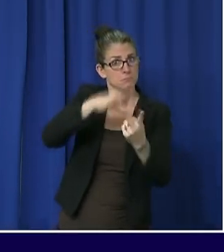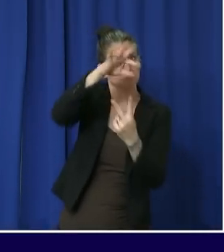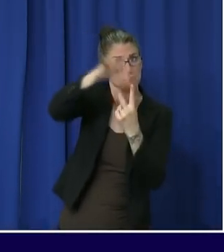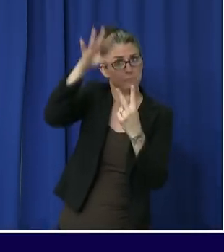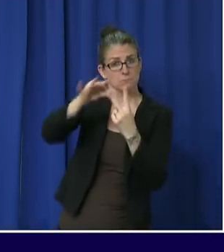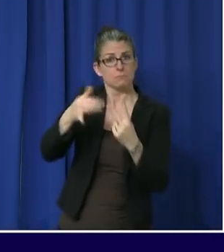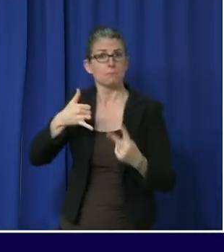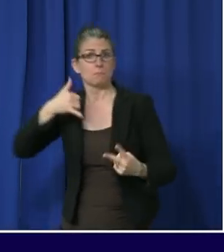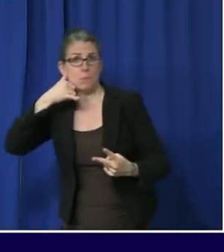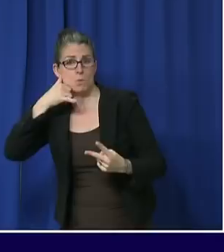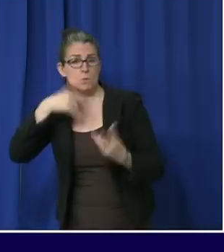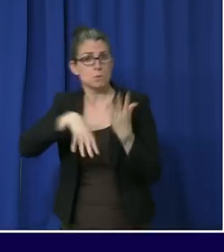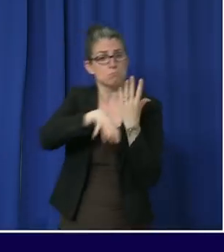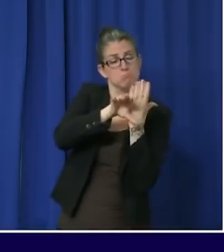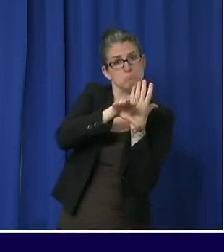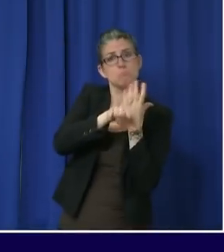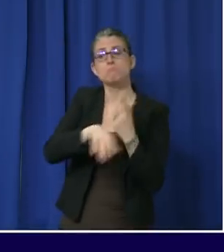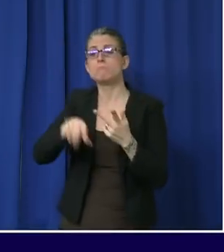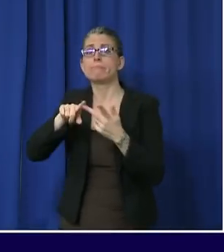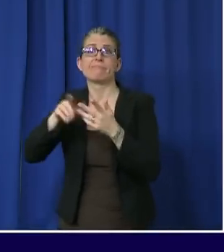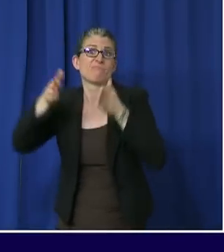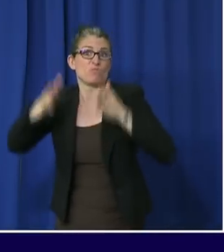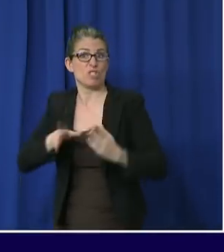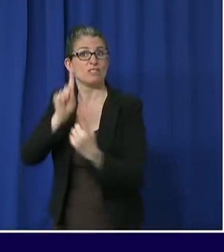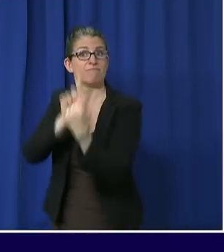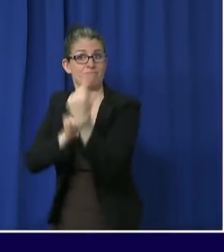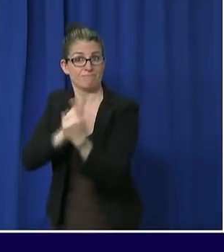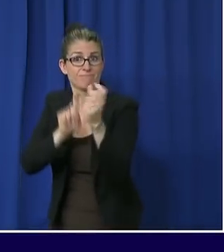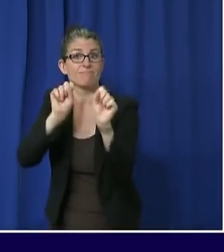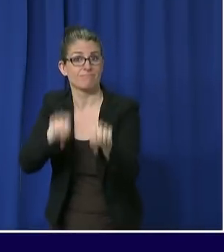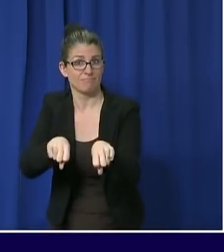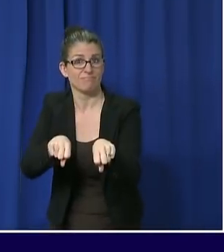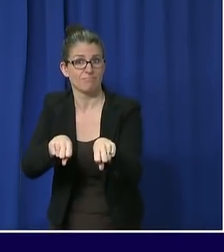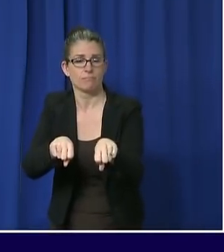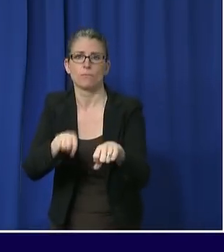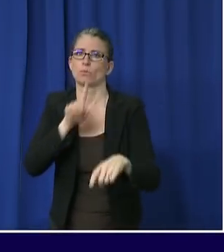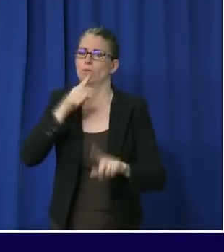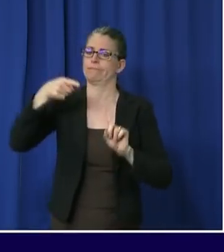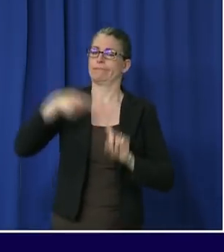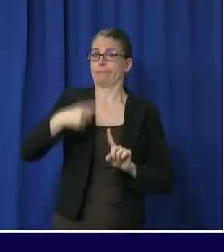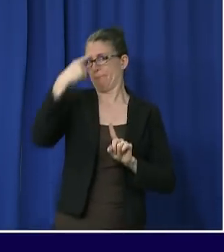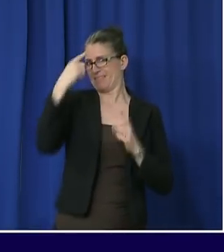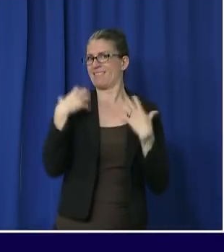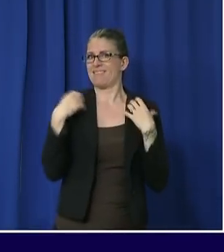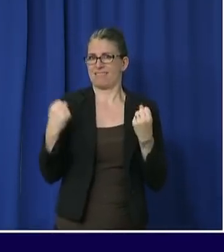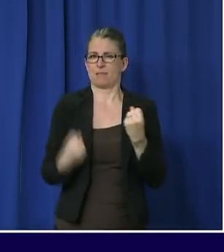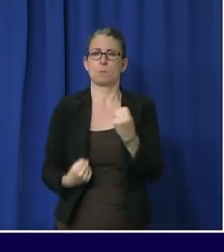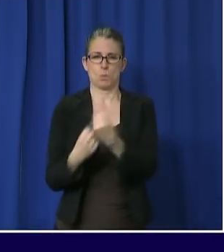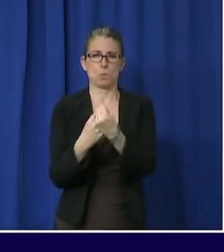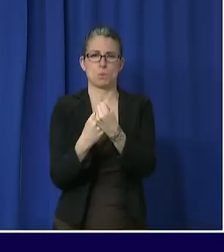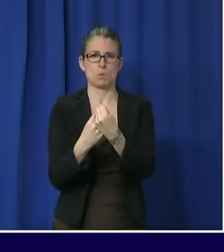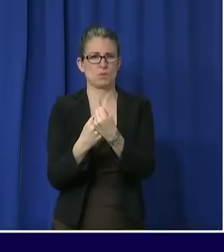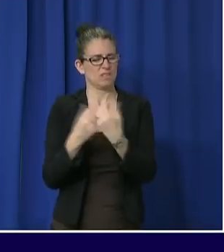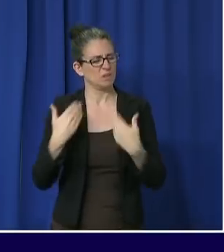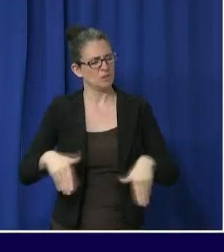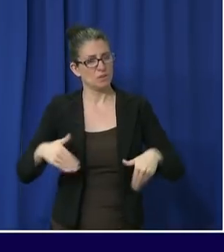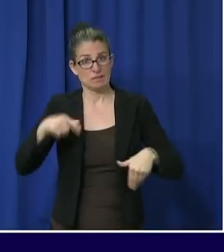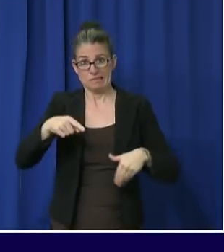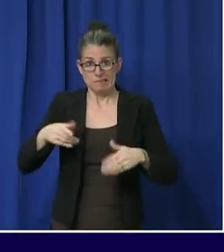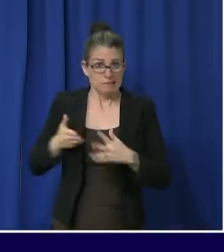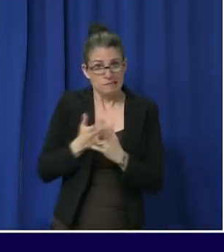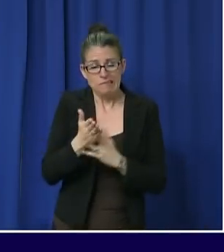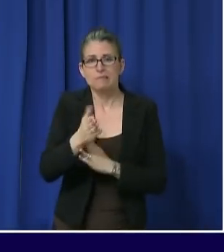to provide that vital psychological assistance during these difficult times. All too often in